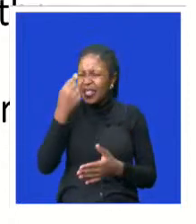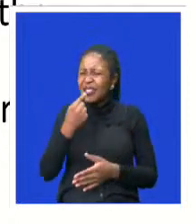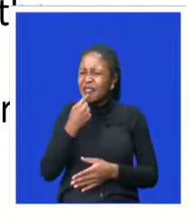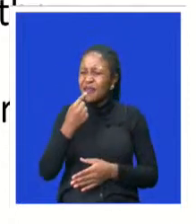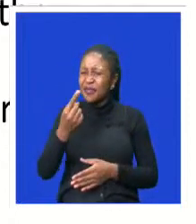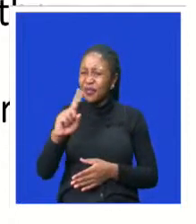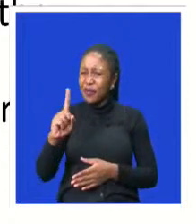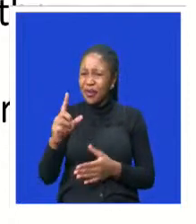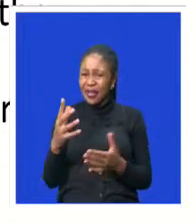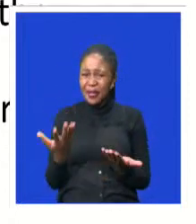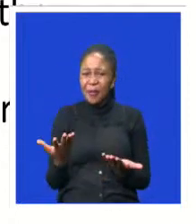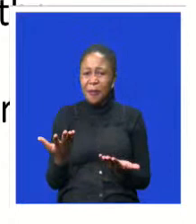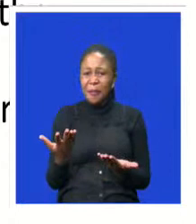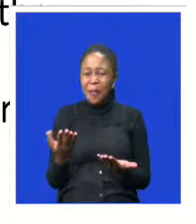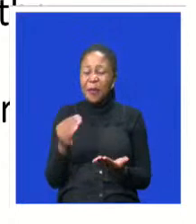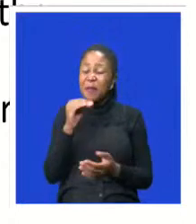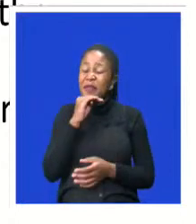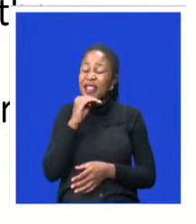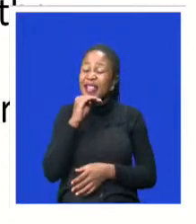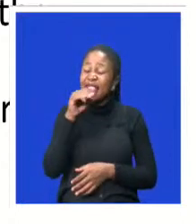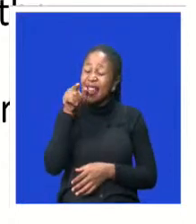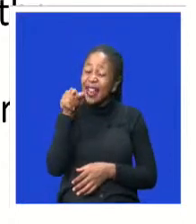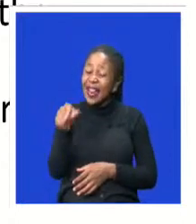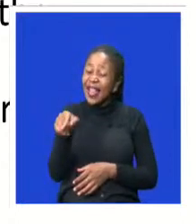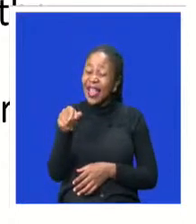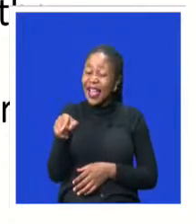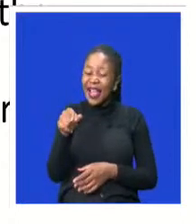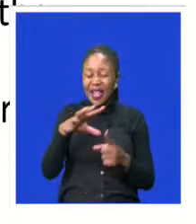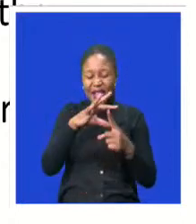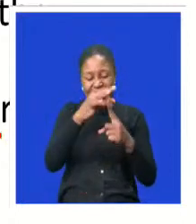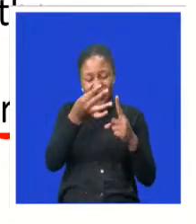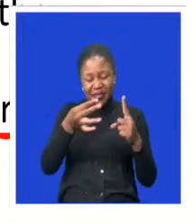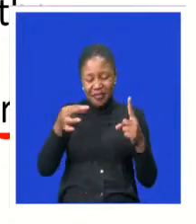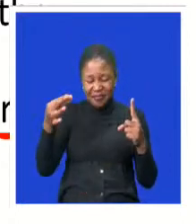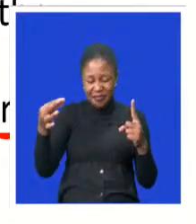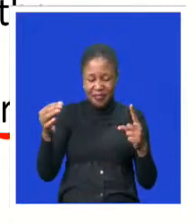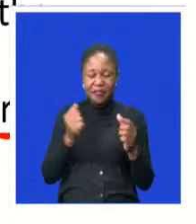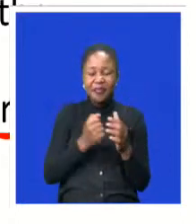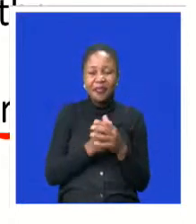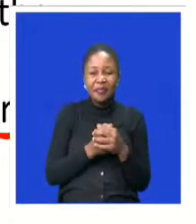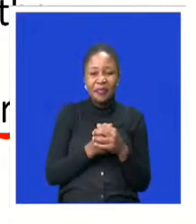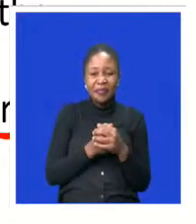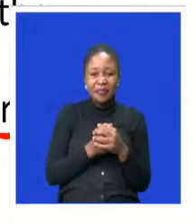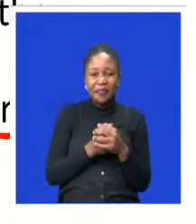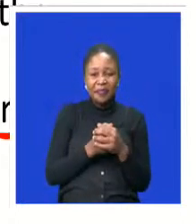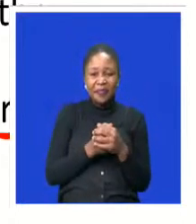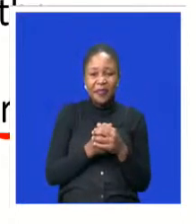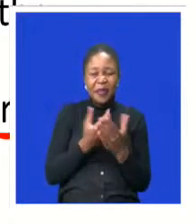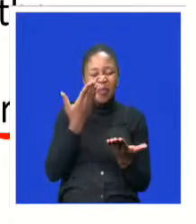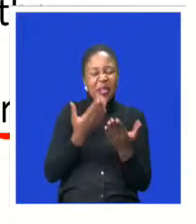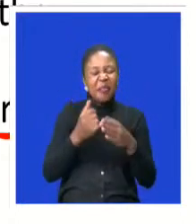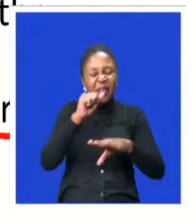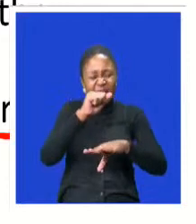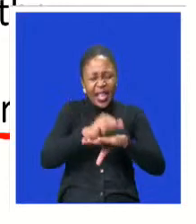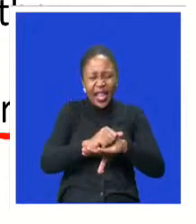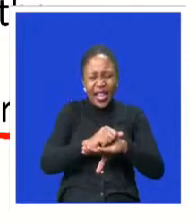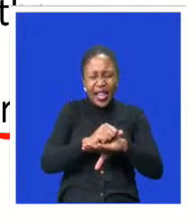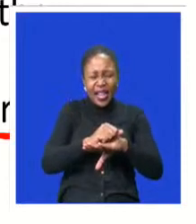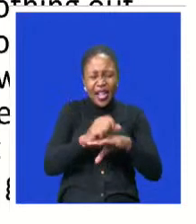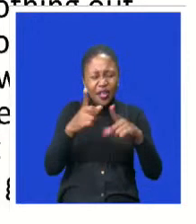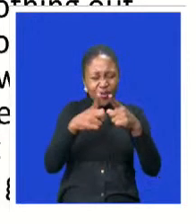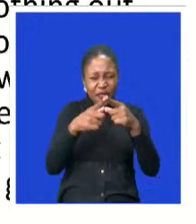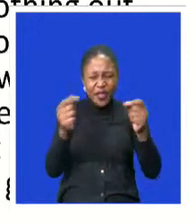It can be added by using simple punctuation mark like a full stop or a question mark.